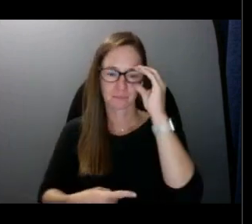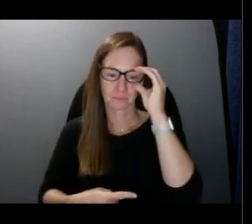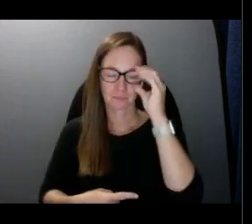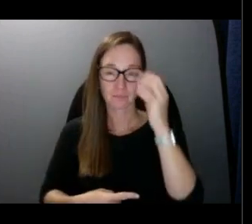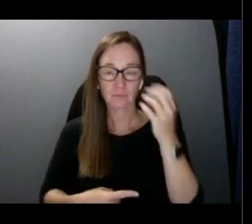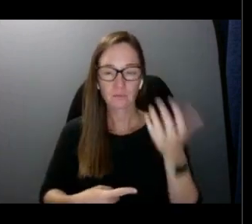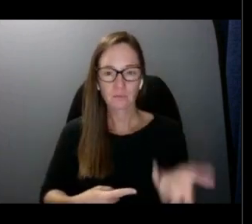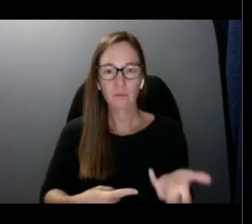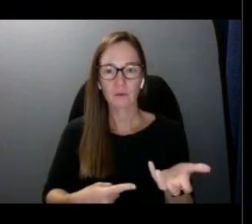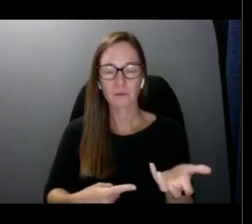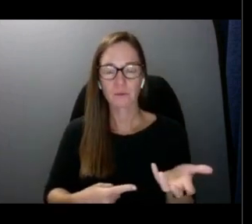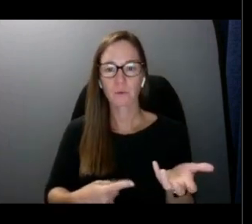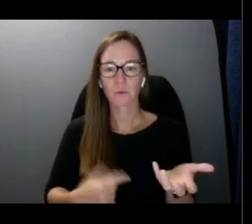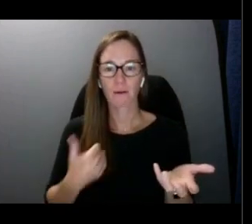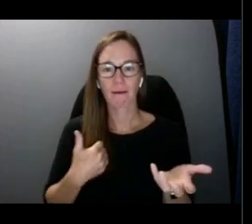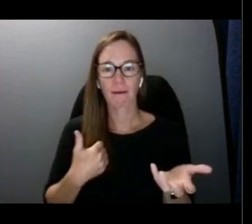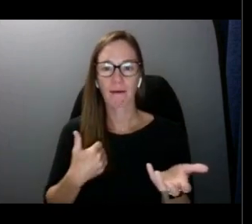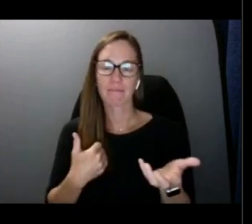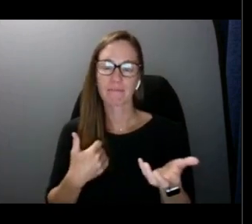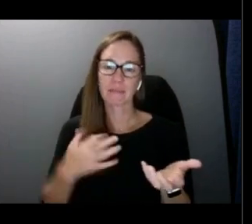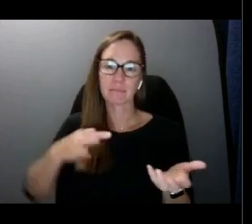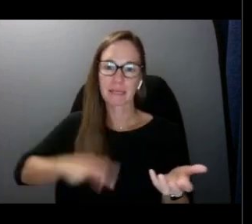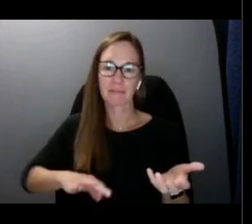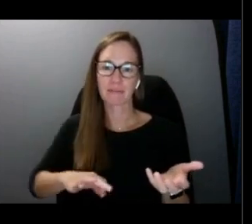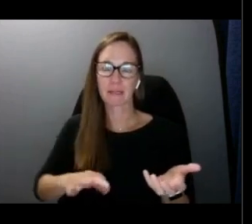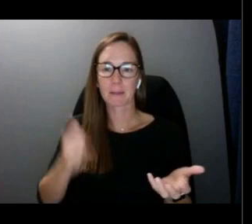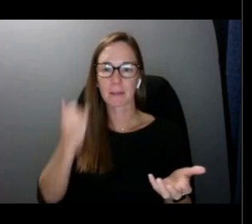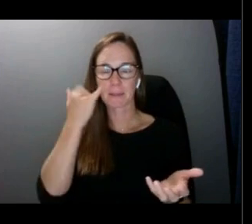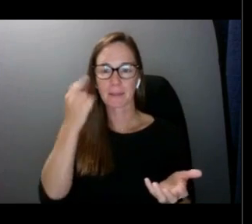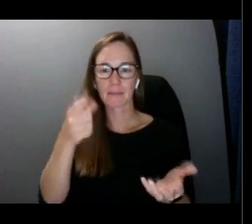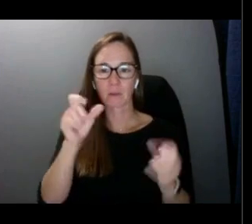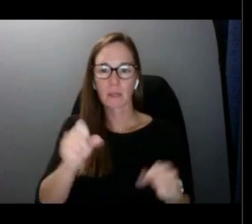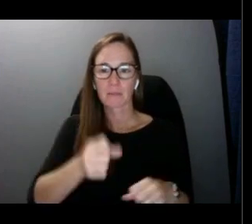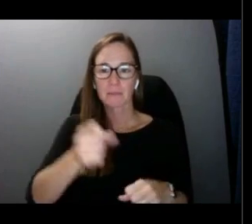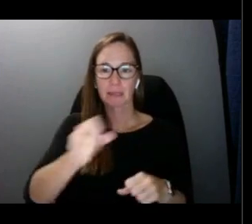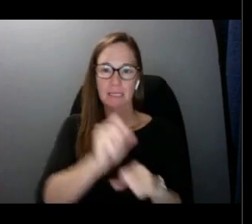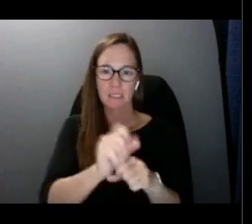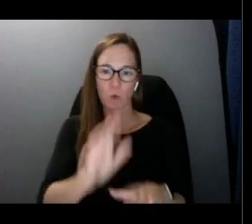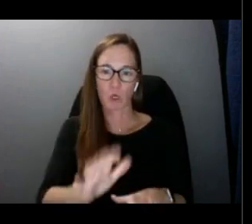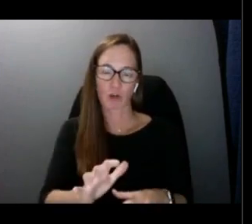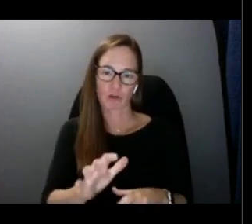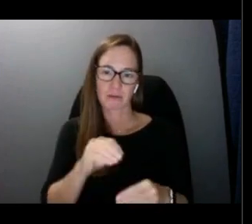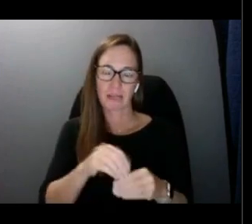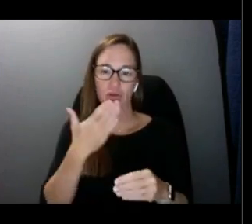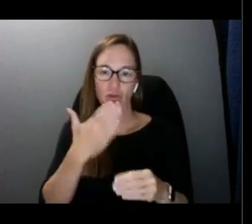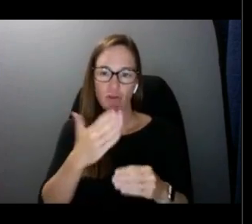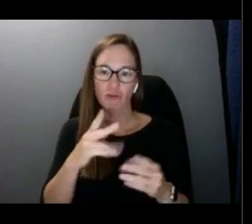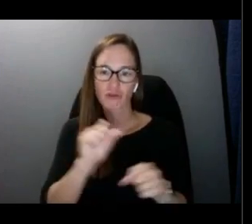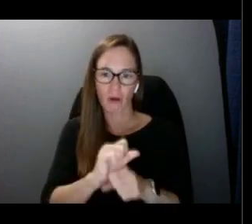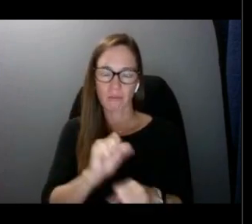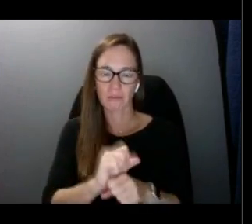So there is an advantage to being able to place workers in good jobs,